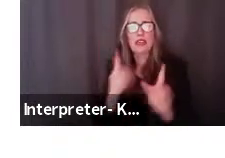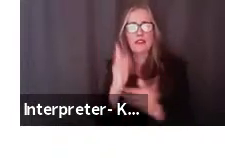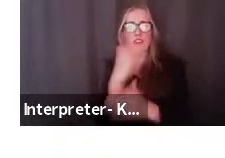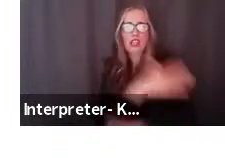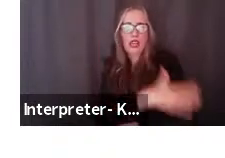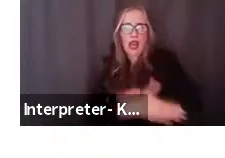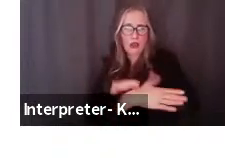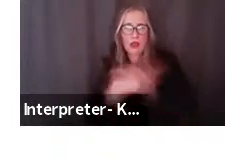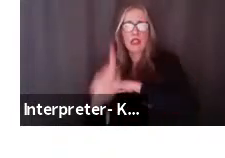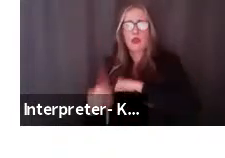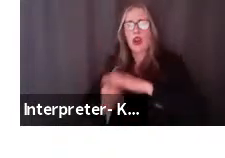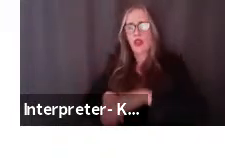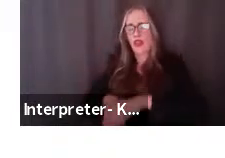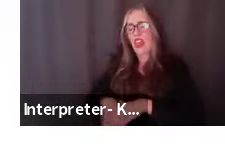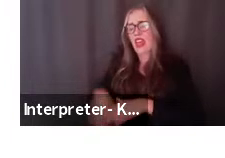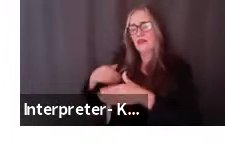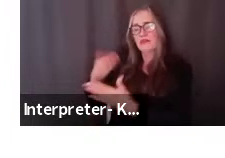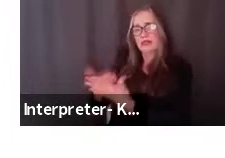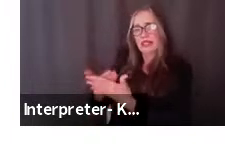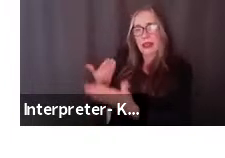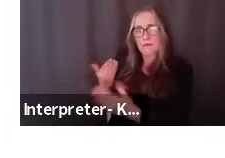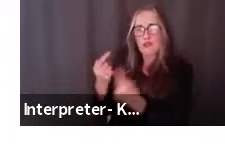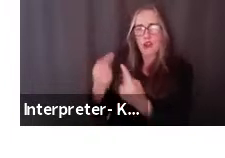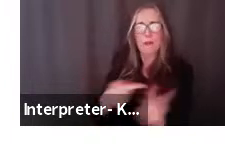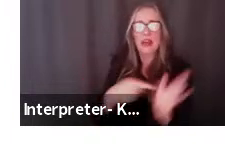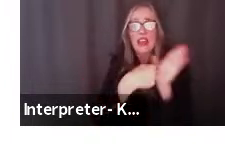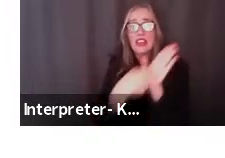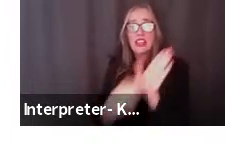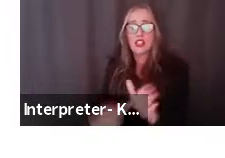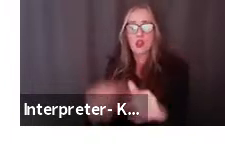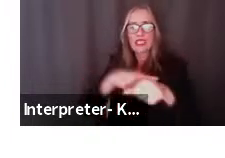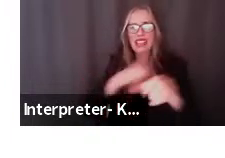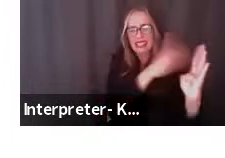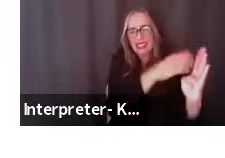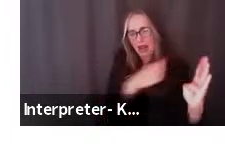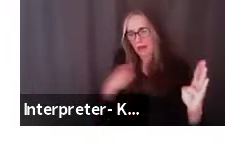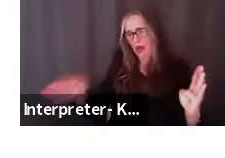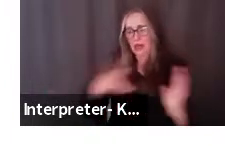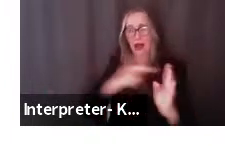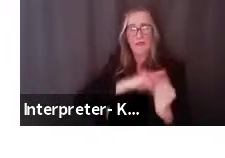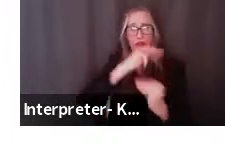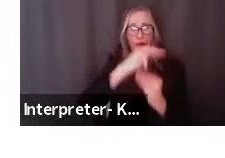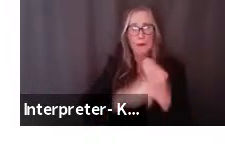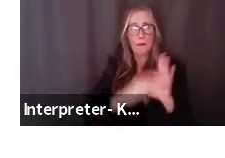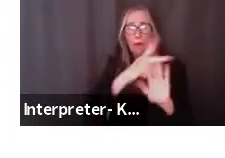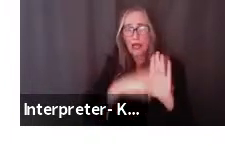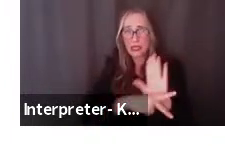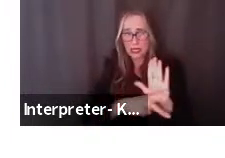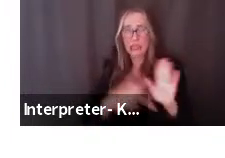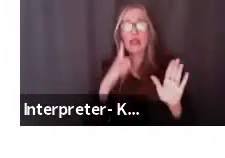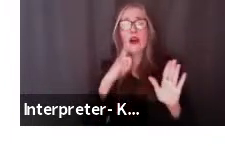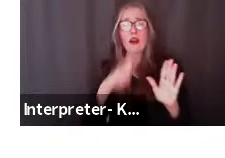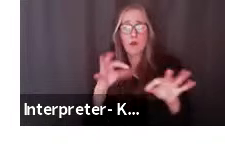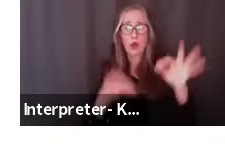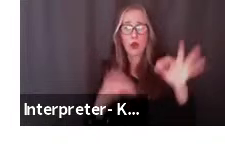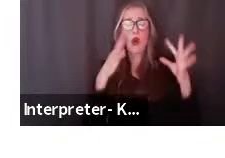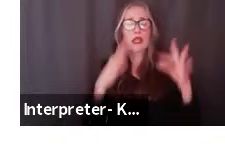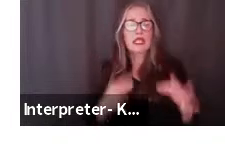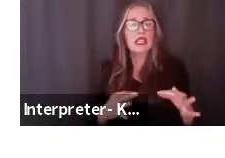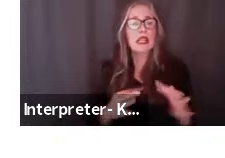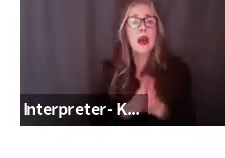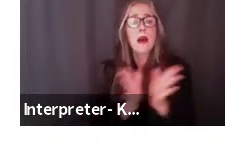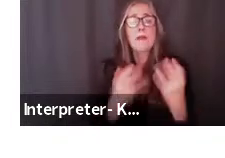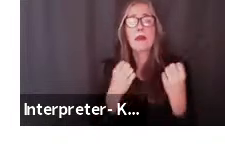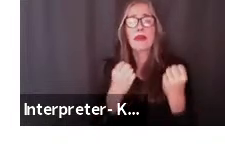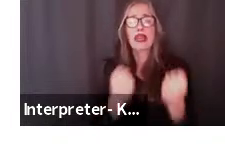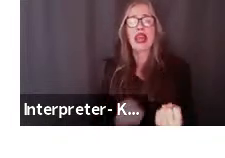origin this slide presents a timeline of some of these immigration policies and court decisions public health policies